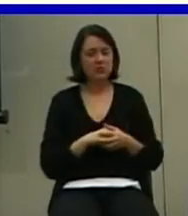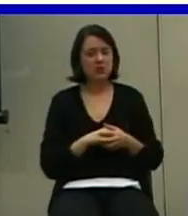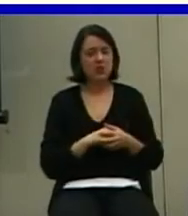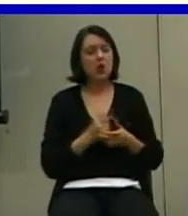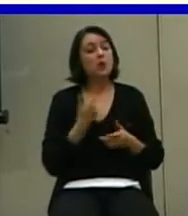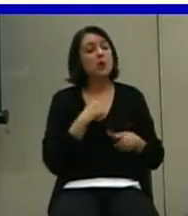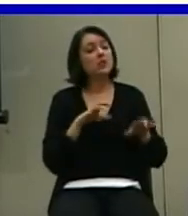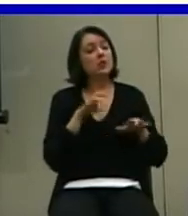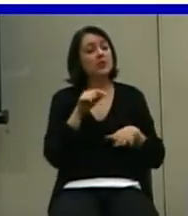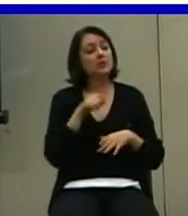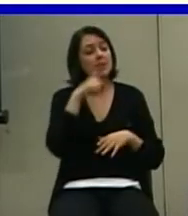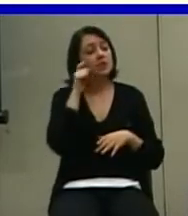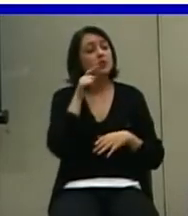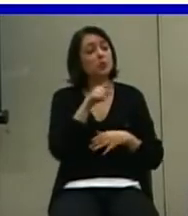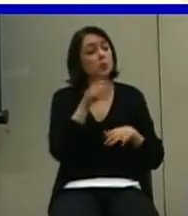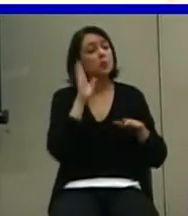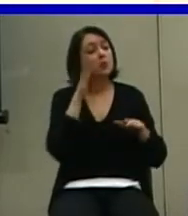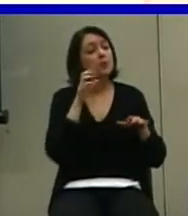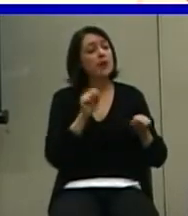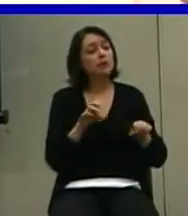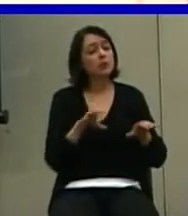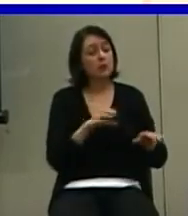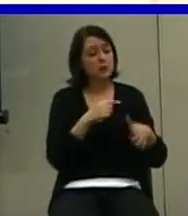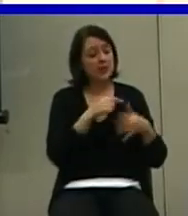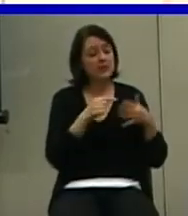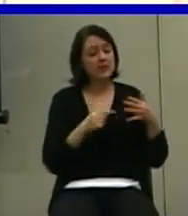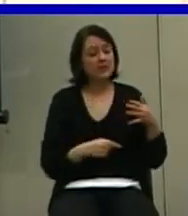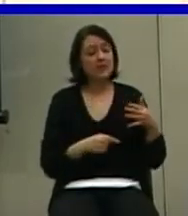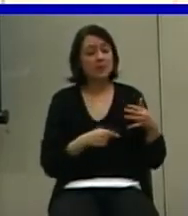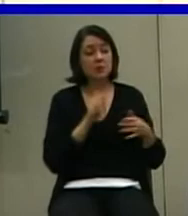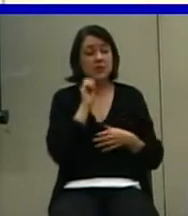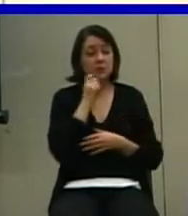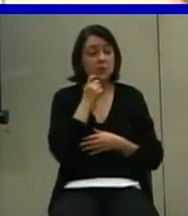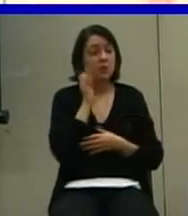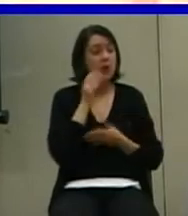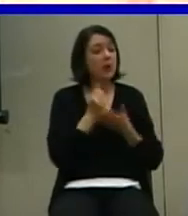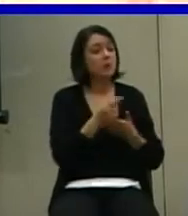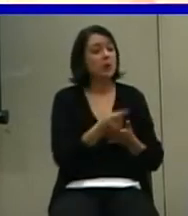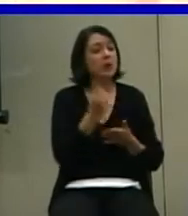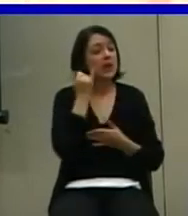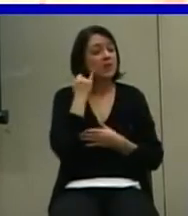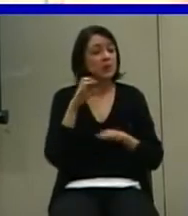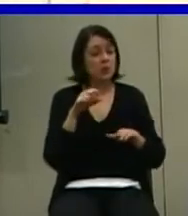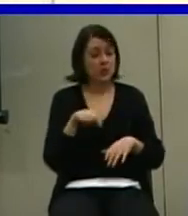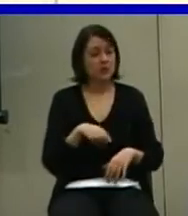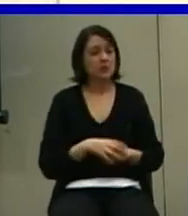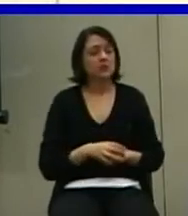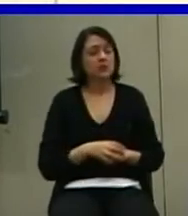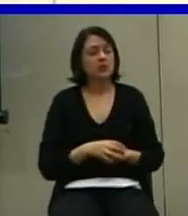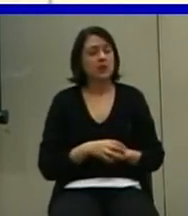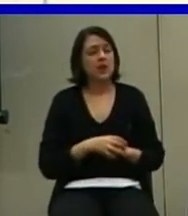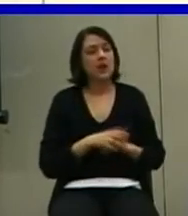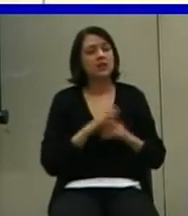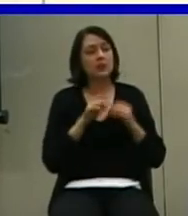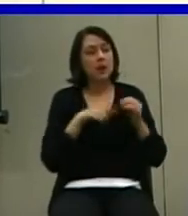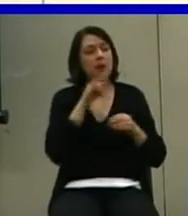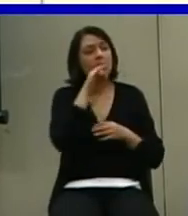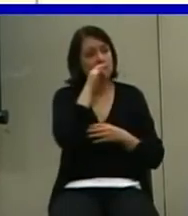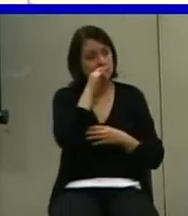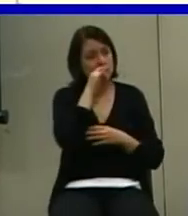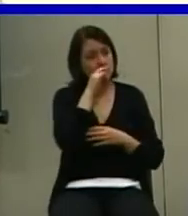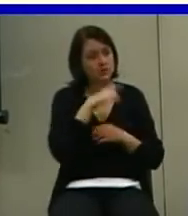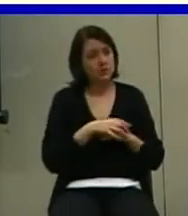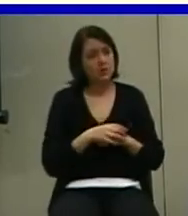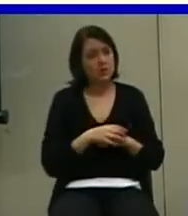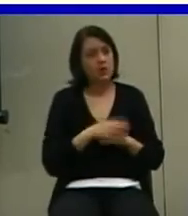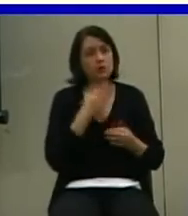doing this because you will be able to do these things that are neat, that'll help you if we get this done. It's about the kids.